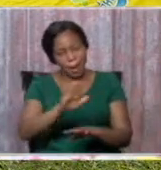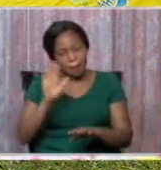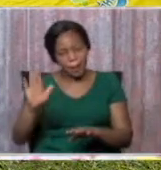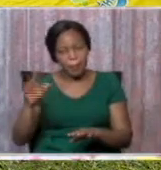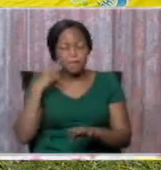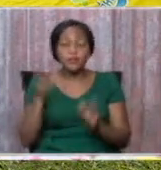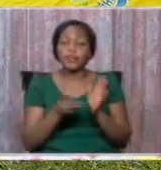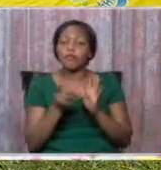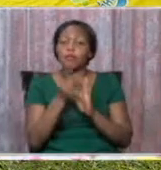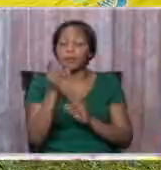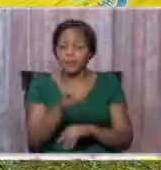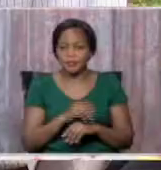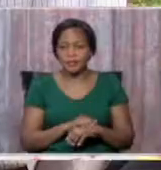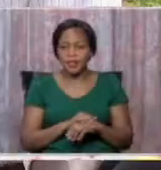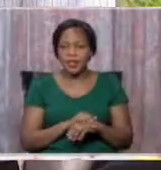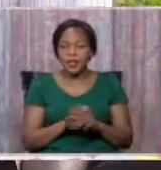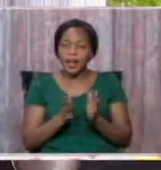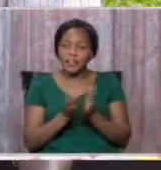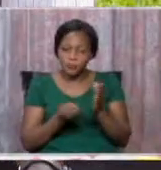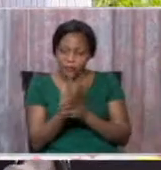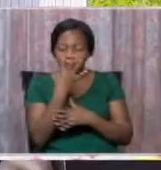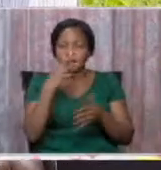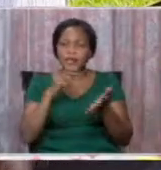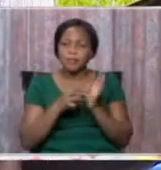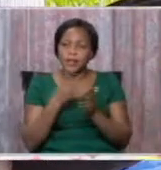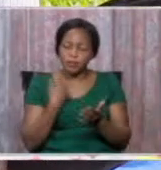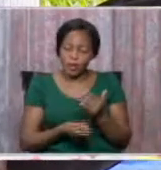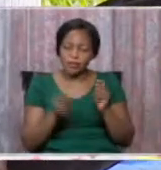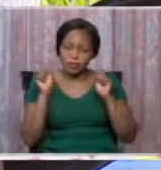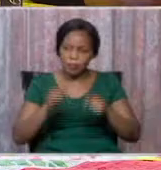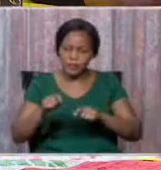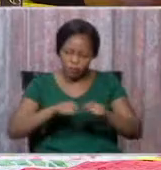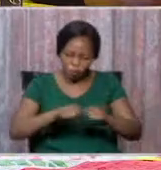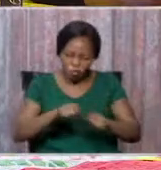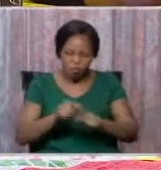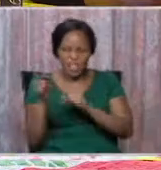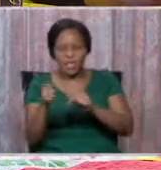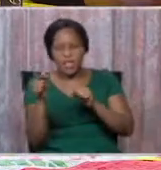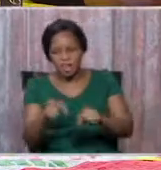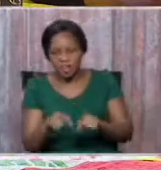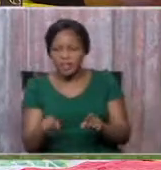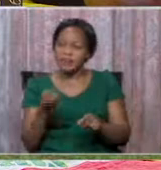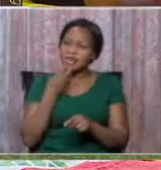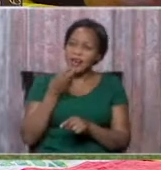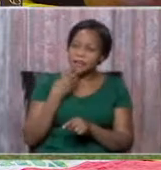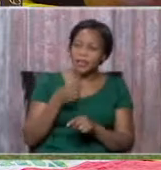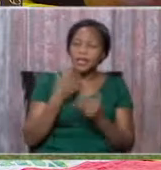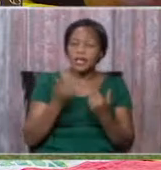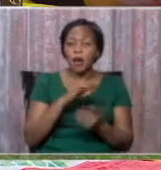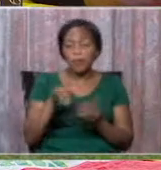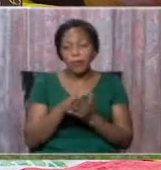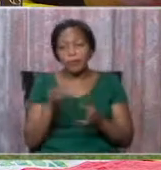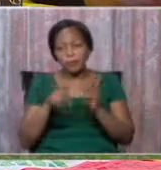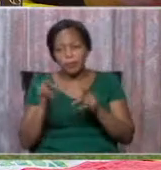all be the same size. Yes? And then I know that also boys think the beard will come at